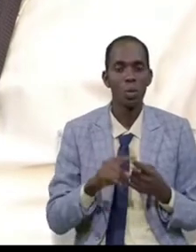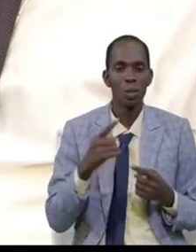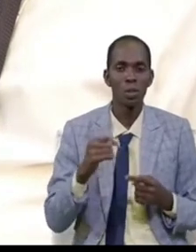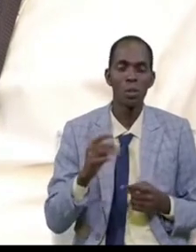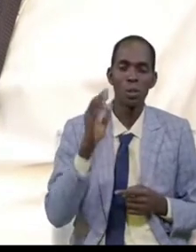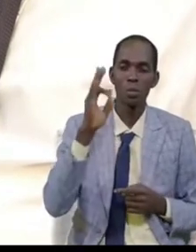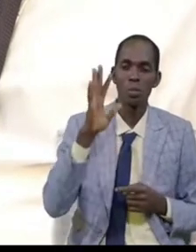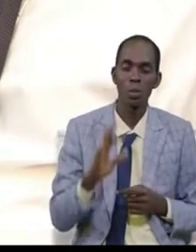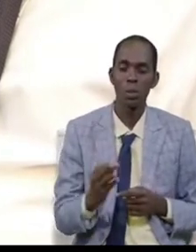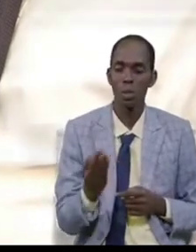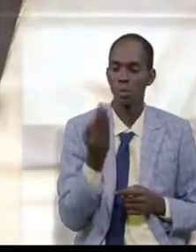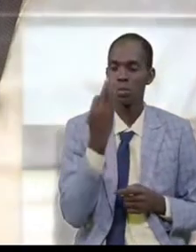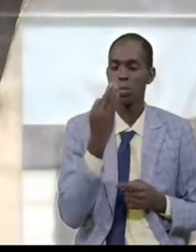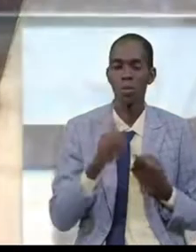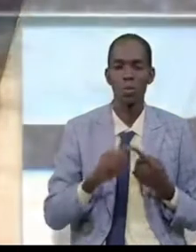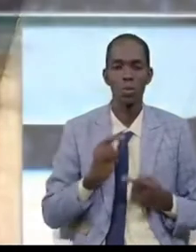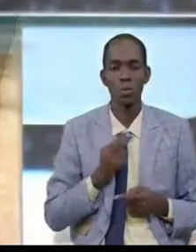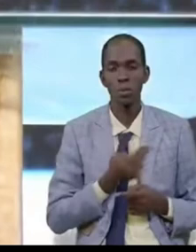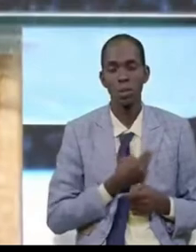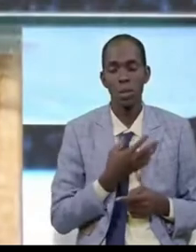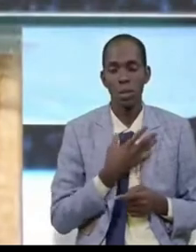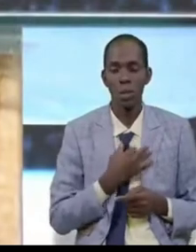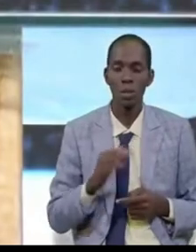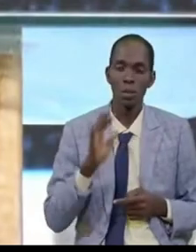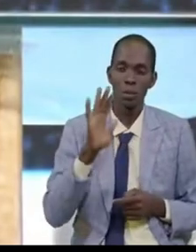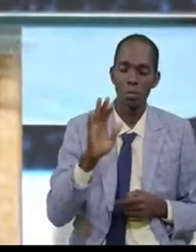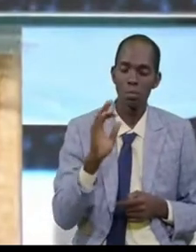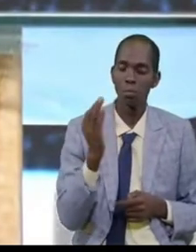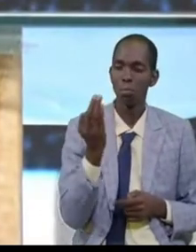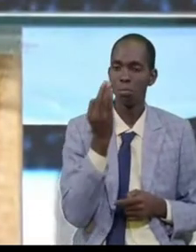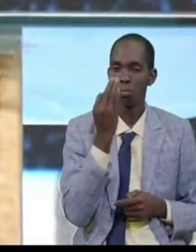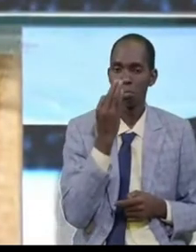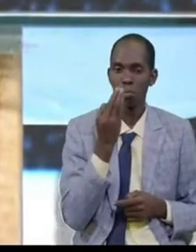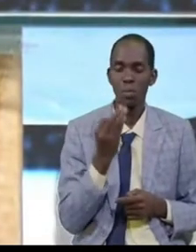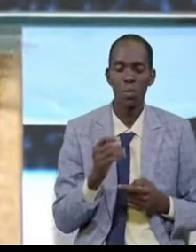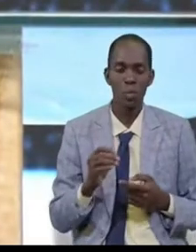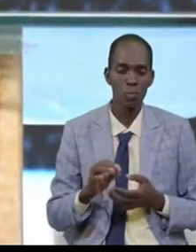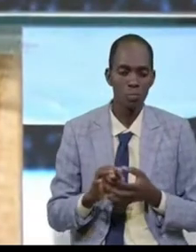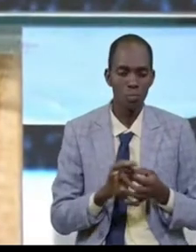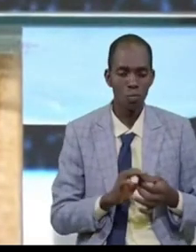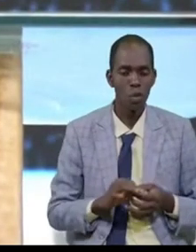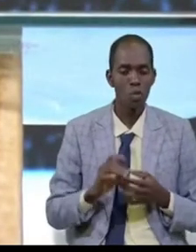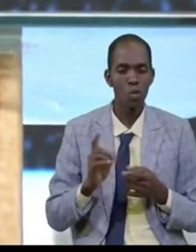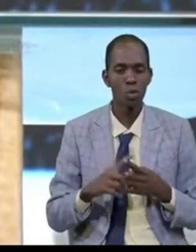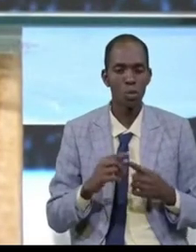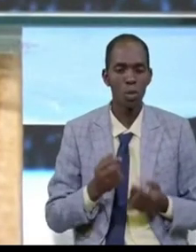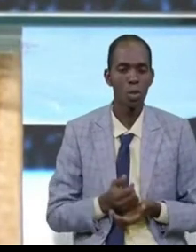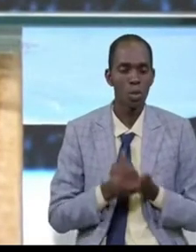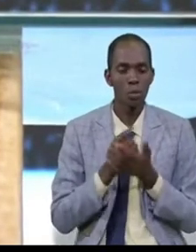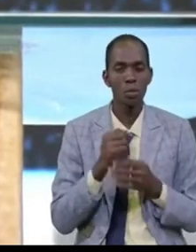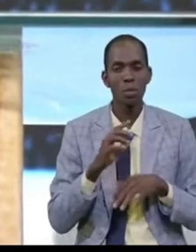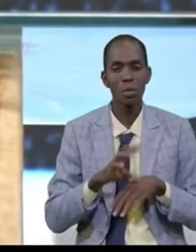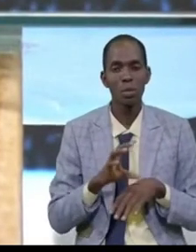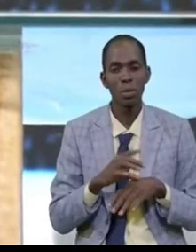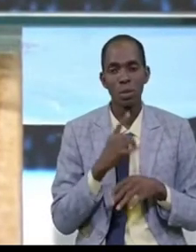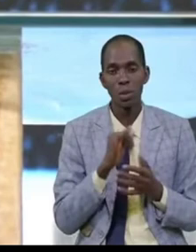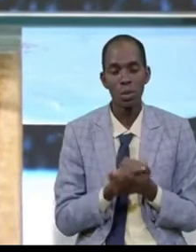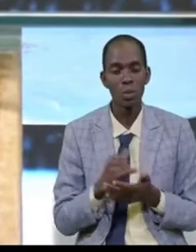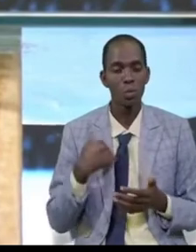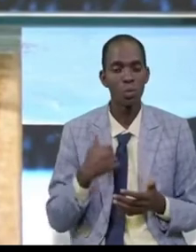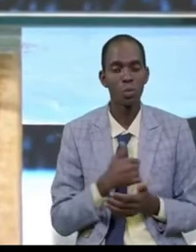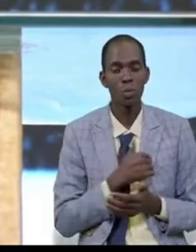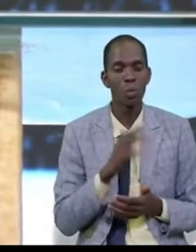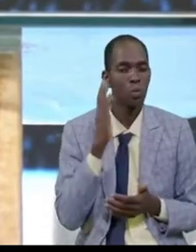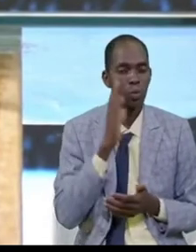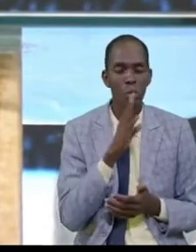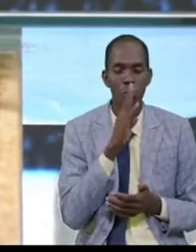to us and their ministries unite to edify the church, it says we'll be no more